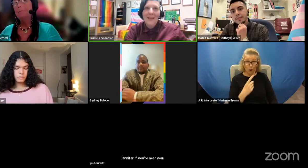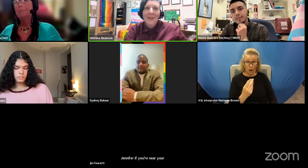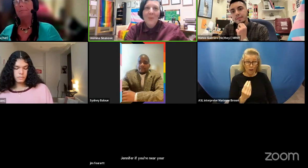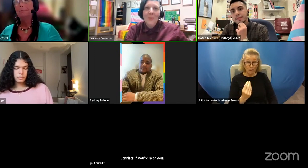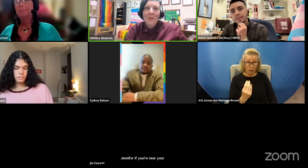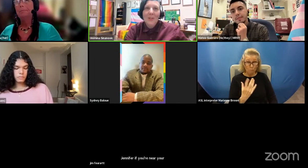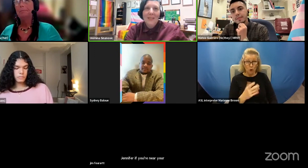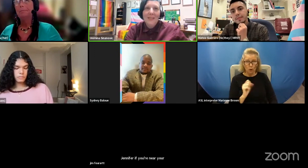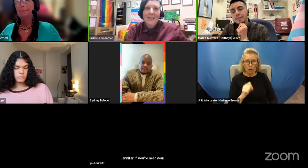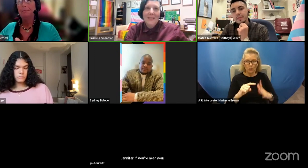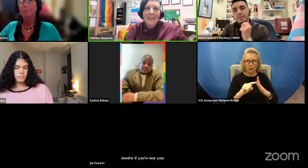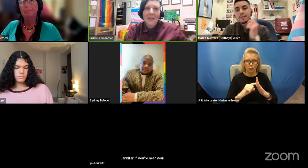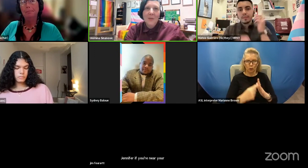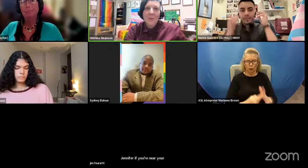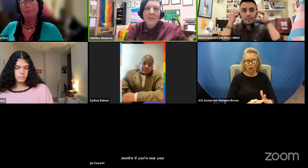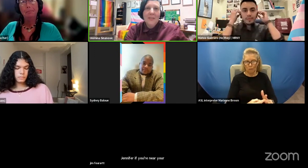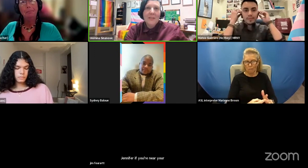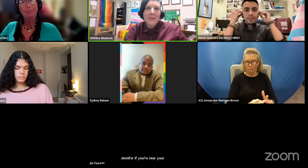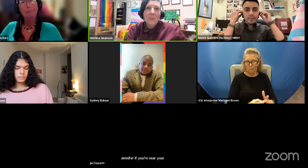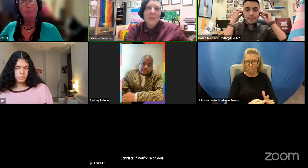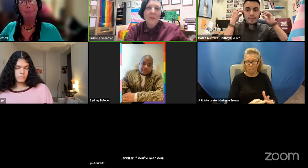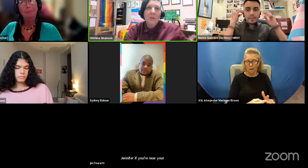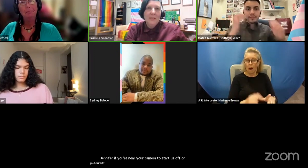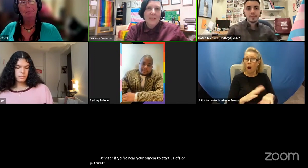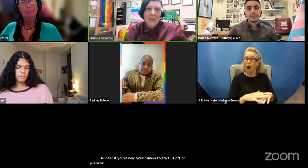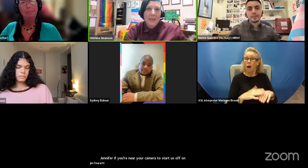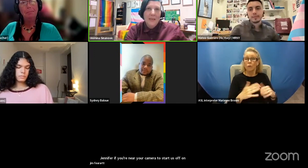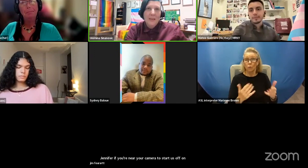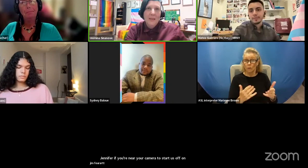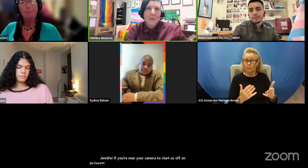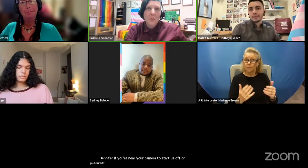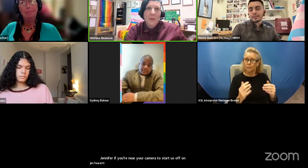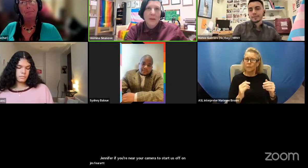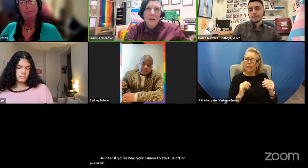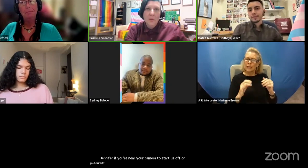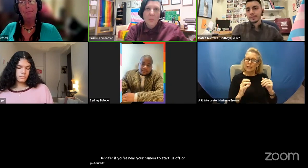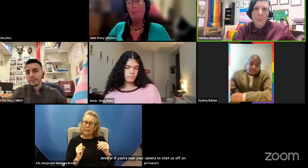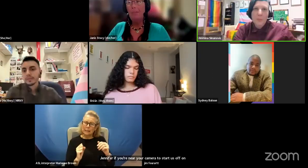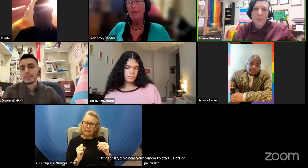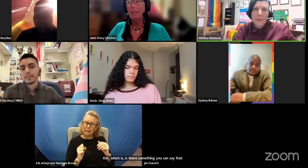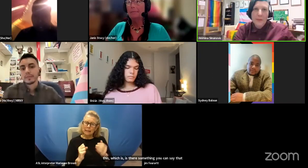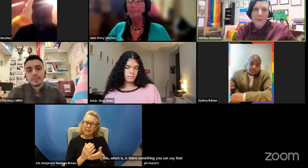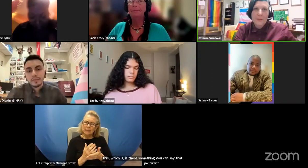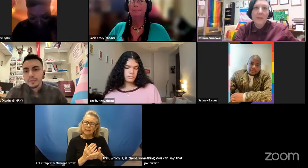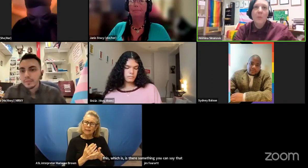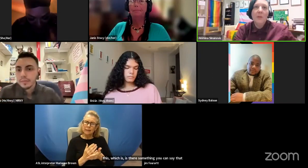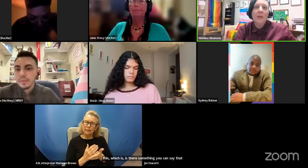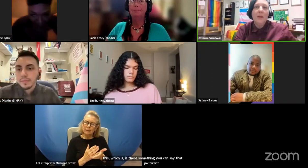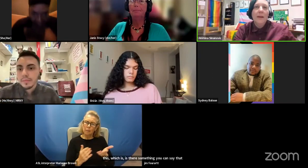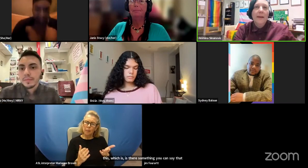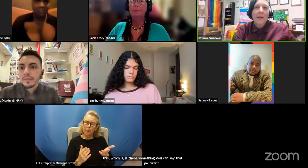on this, which is there something you can say that will help